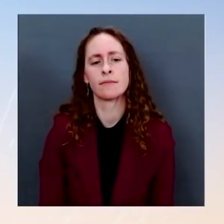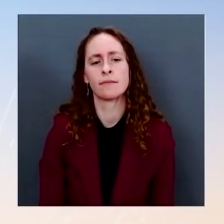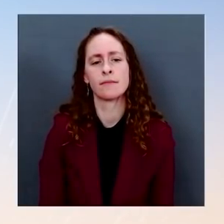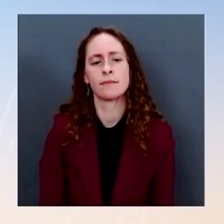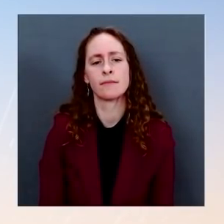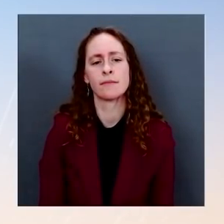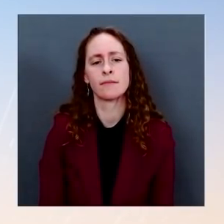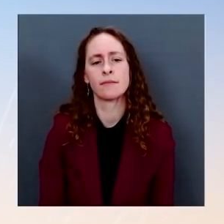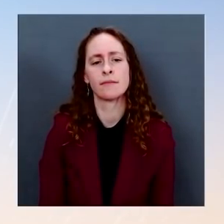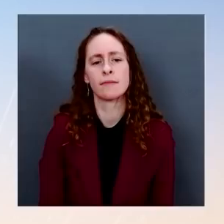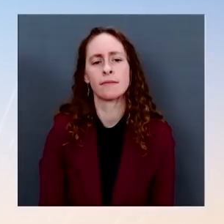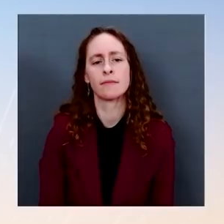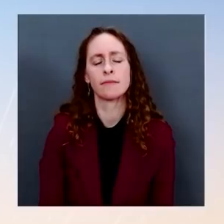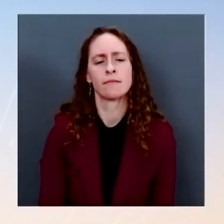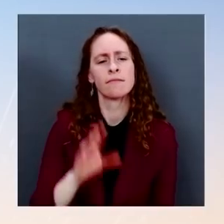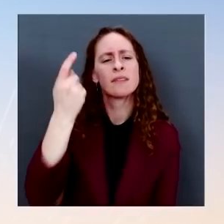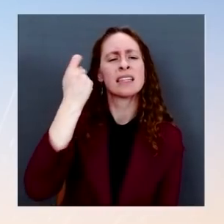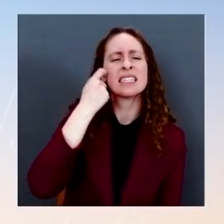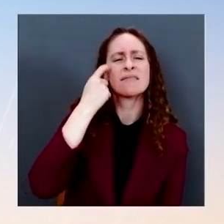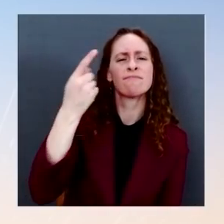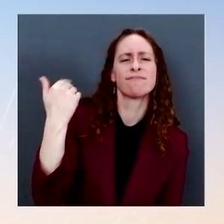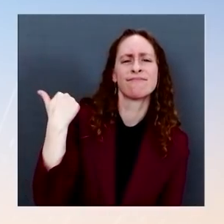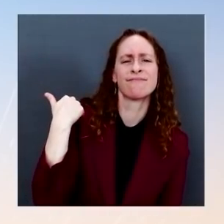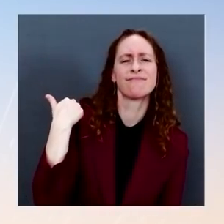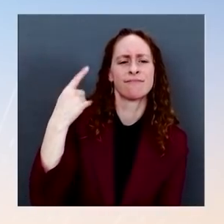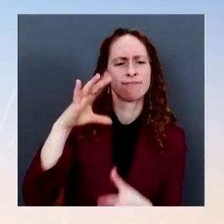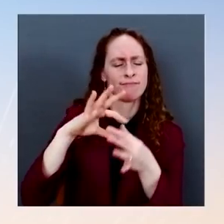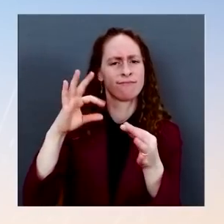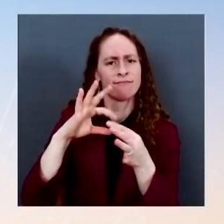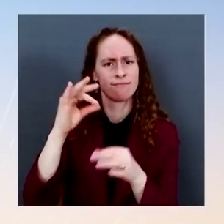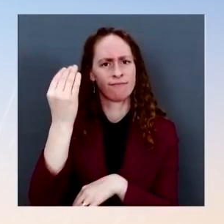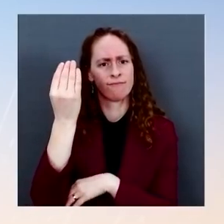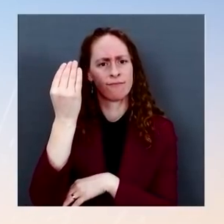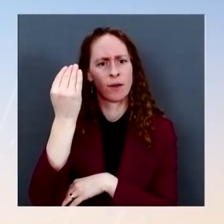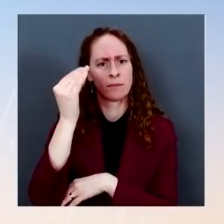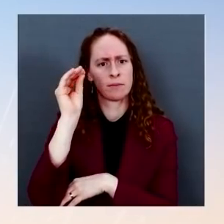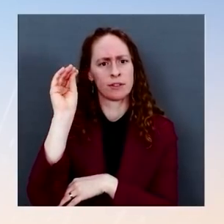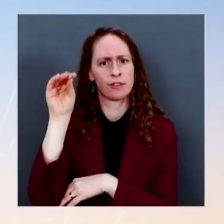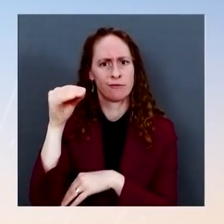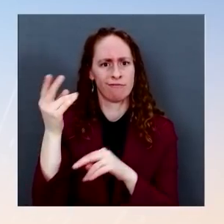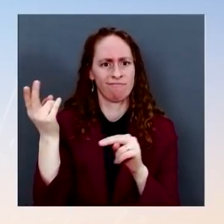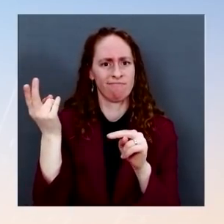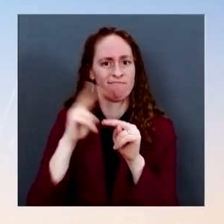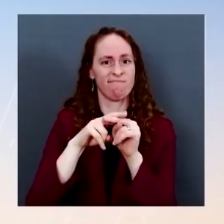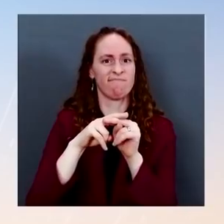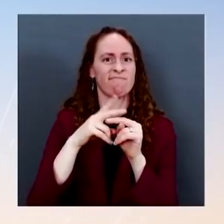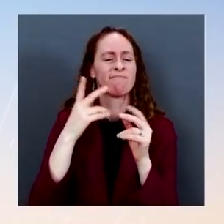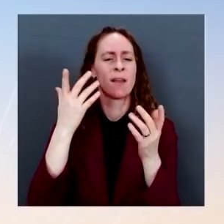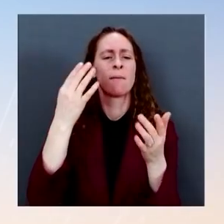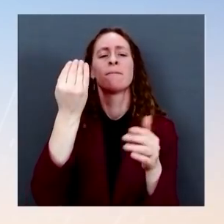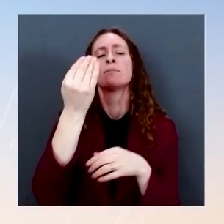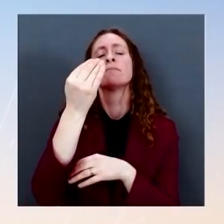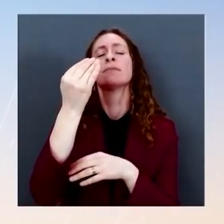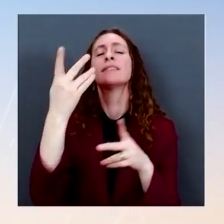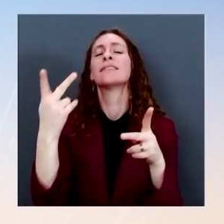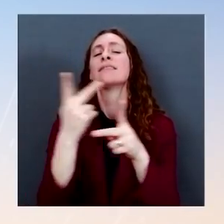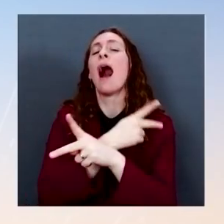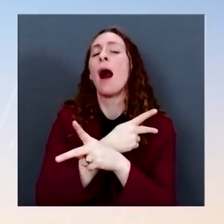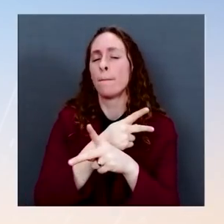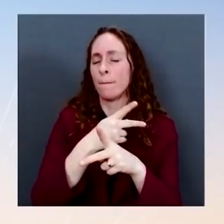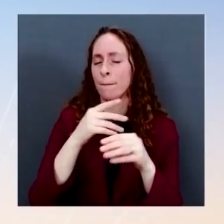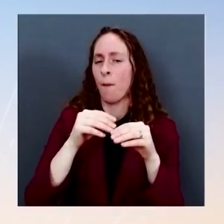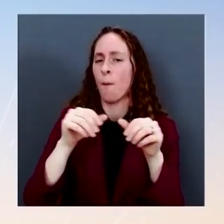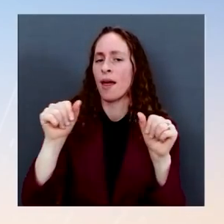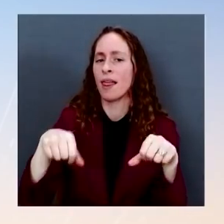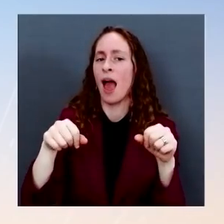those who are vaccinated, it's mild or asymptomatic. For those who are not, death and destruction awaits you. So are